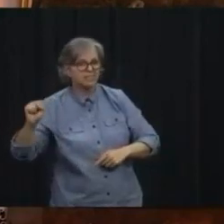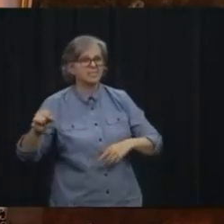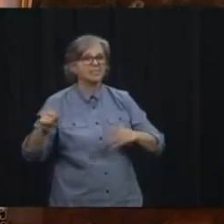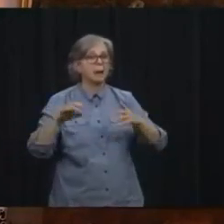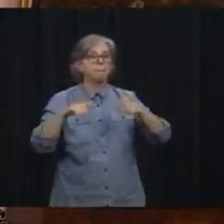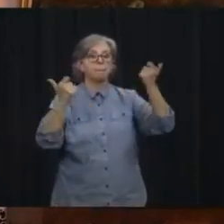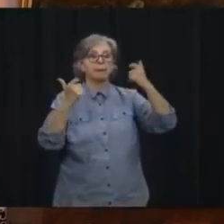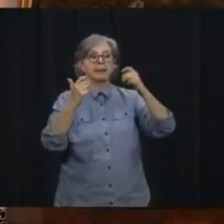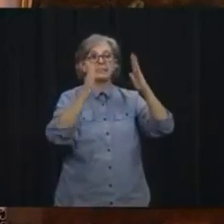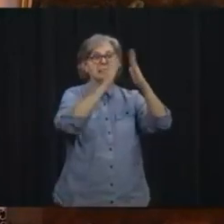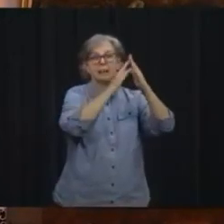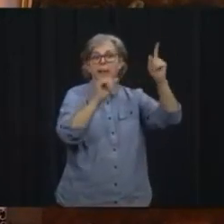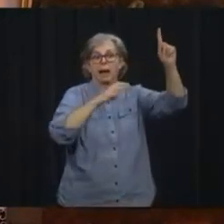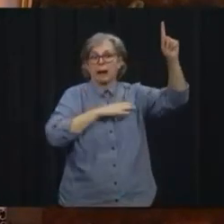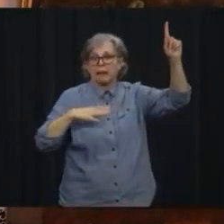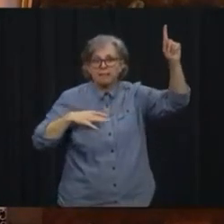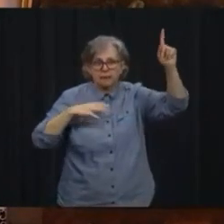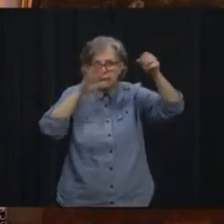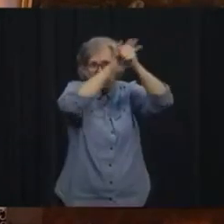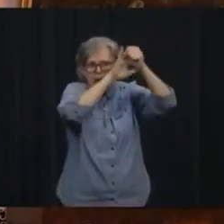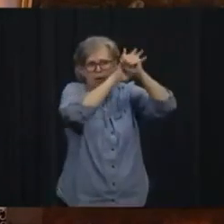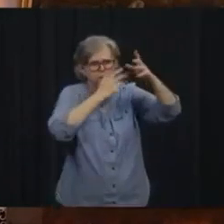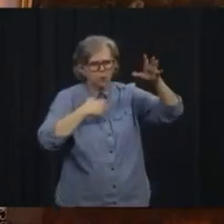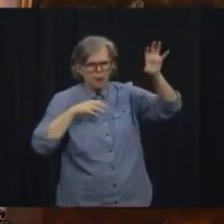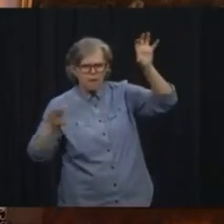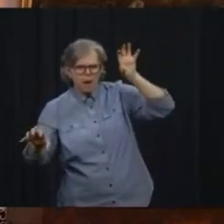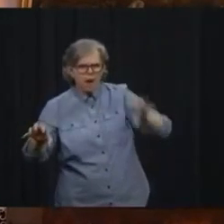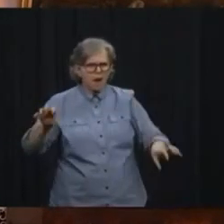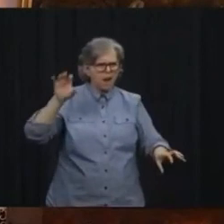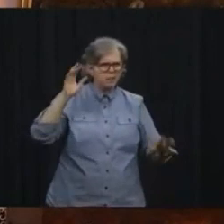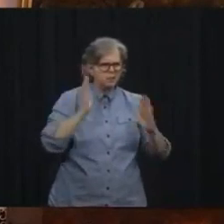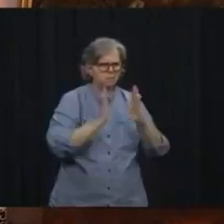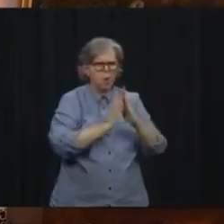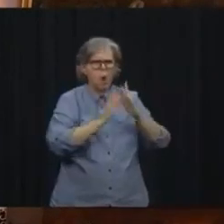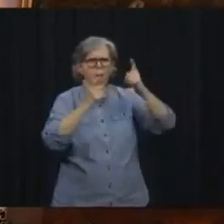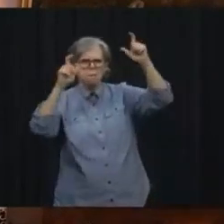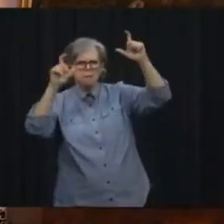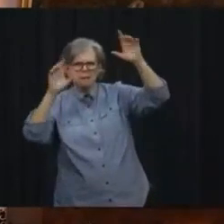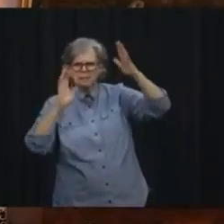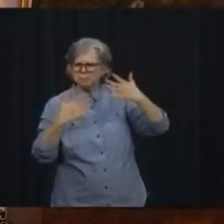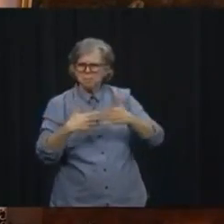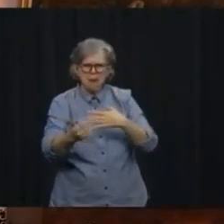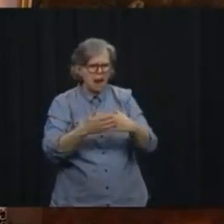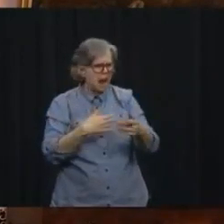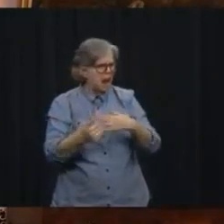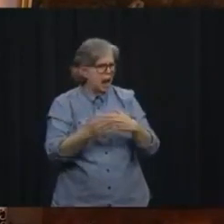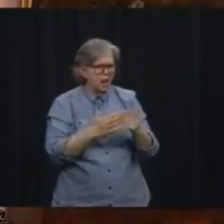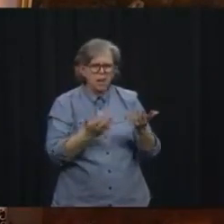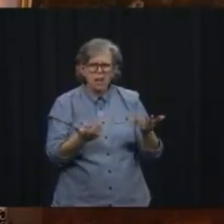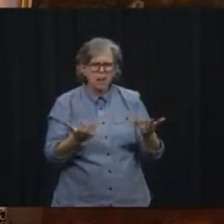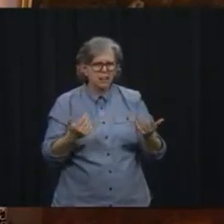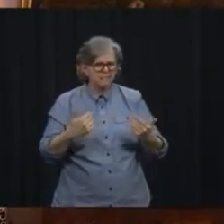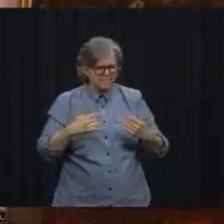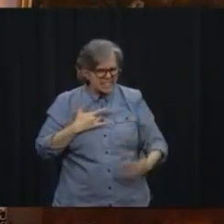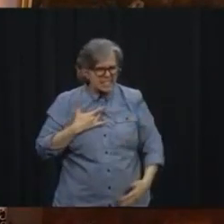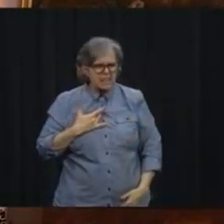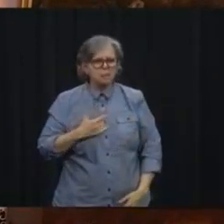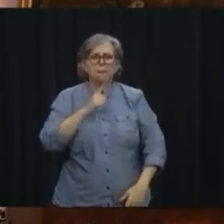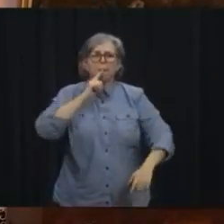Ohio. We have 3 confirmed deaths today and multiple that are still under investigation and have already